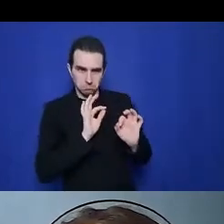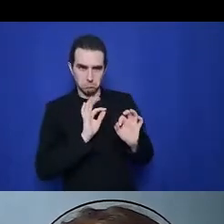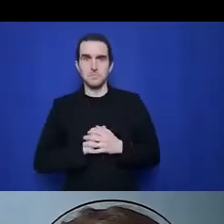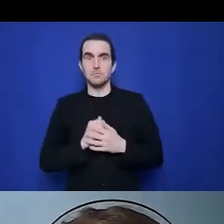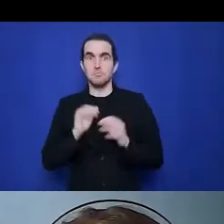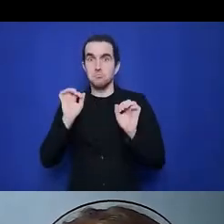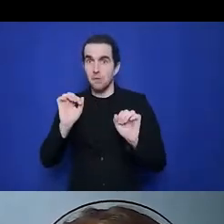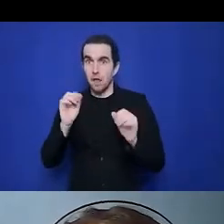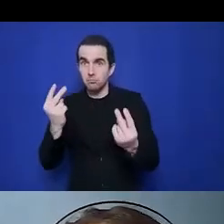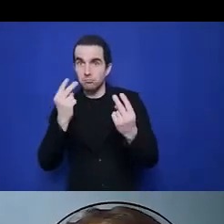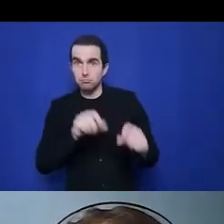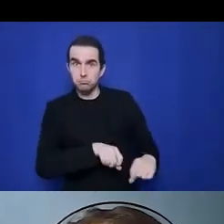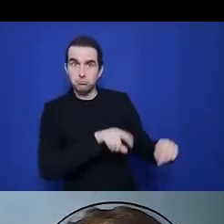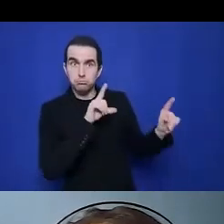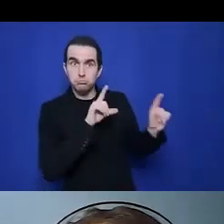Wonderful. You can go to the next slide.